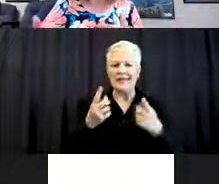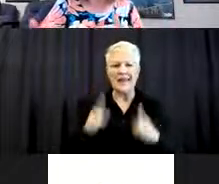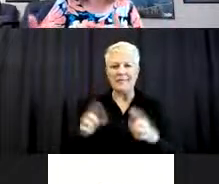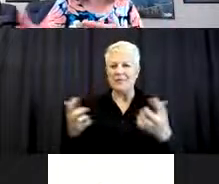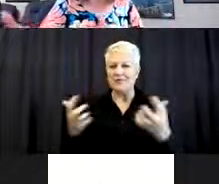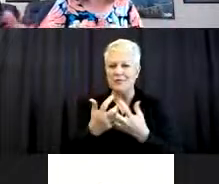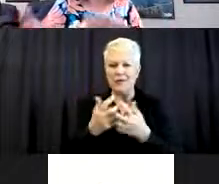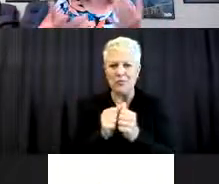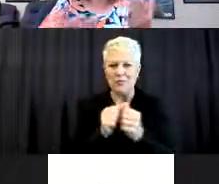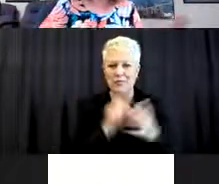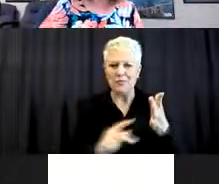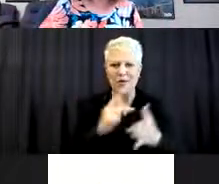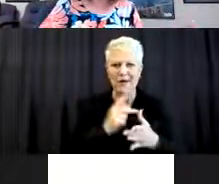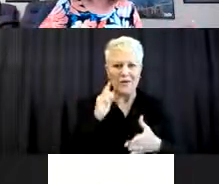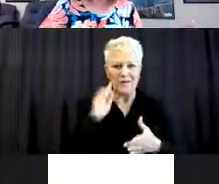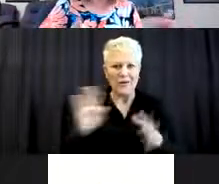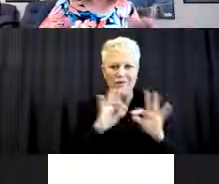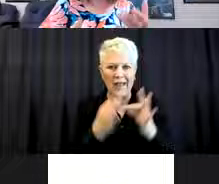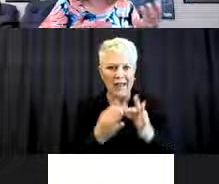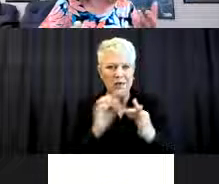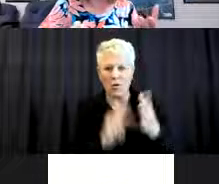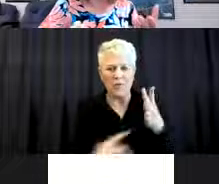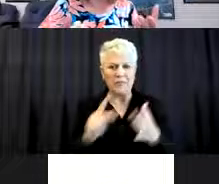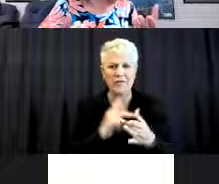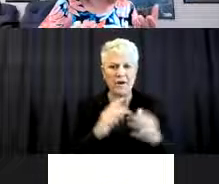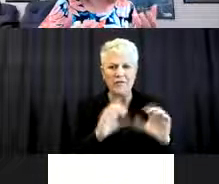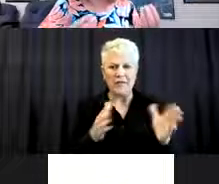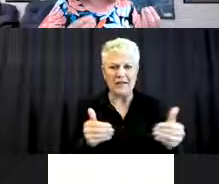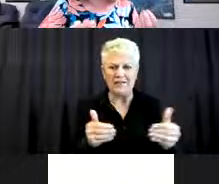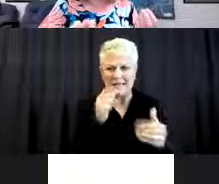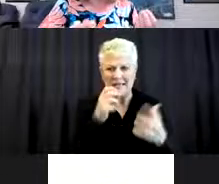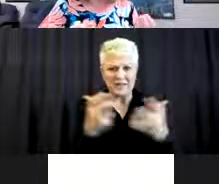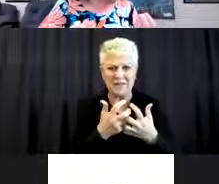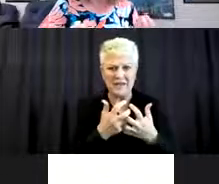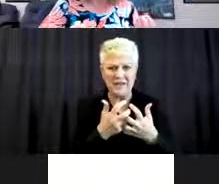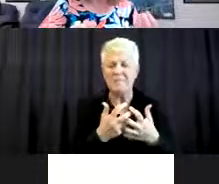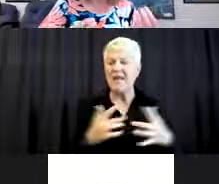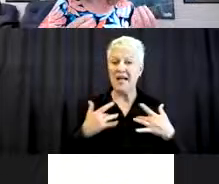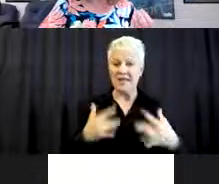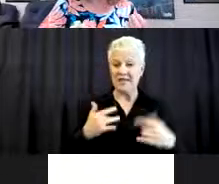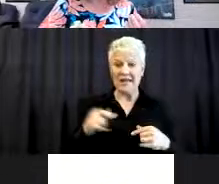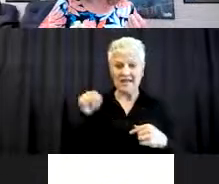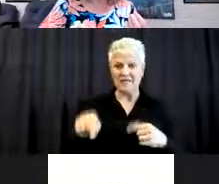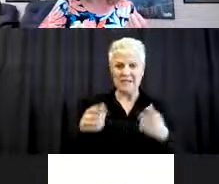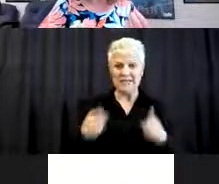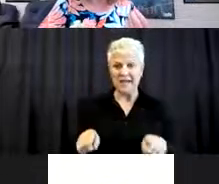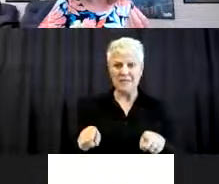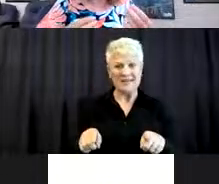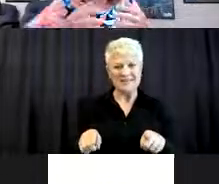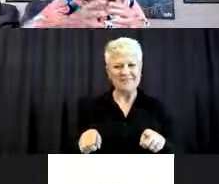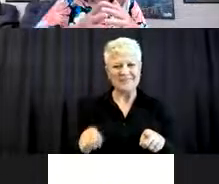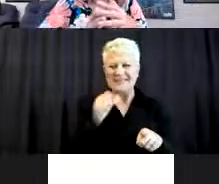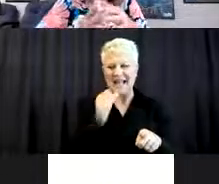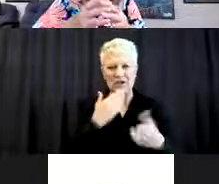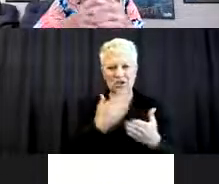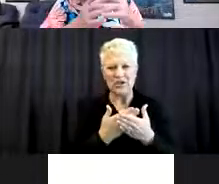in with the priority of the family or the priority of the classroom, what's going on, the likelihood of this happening is not very great unless